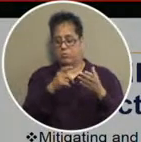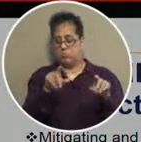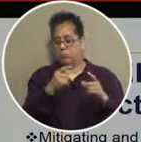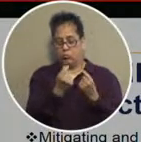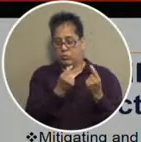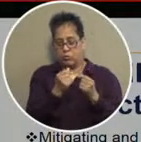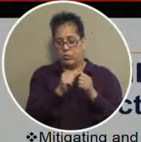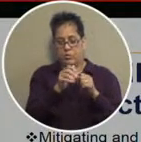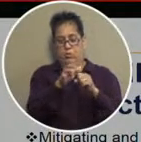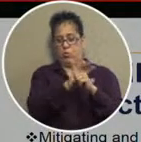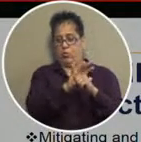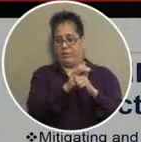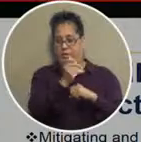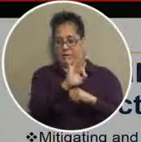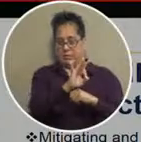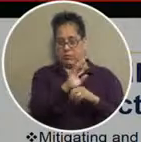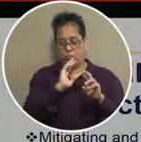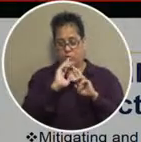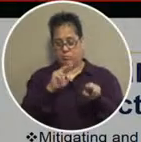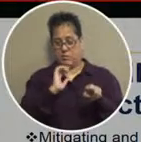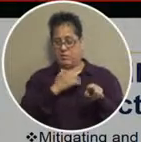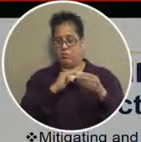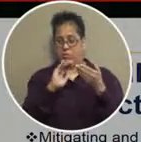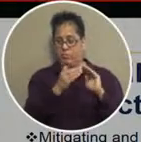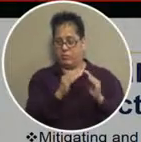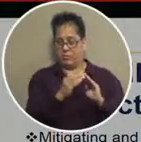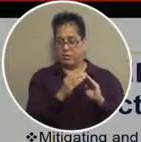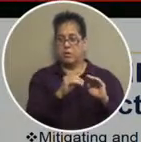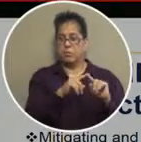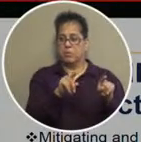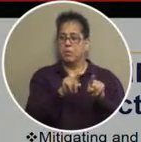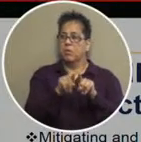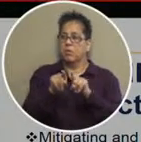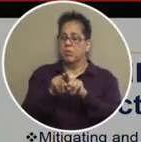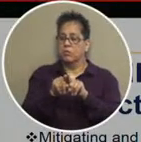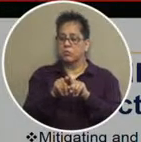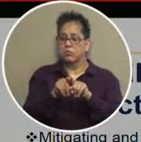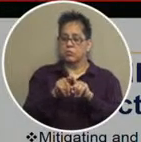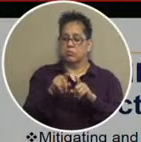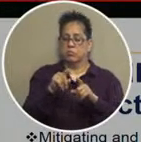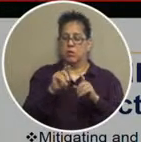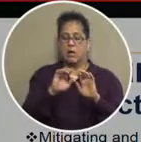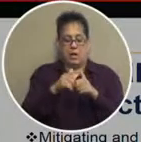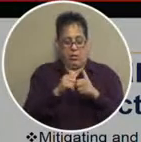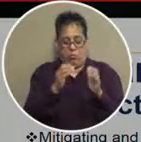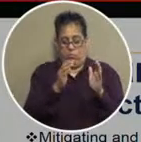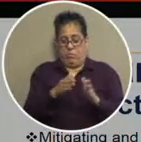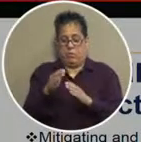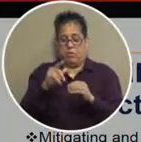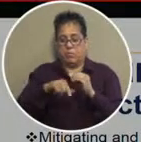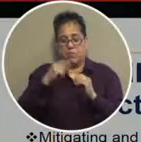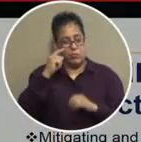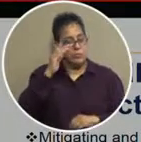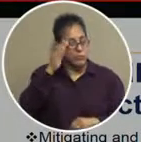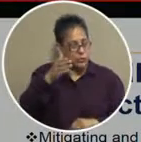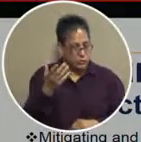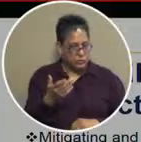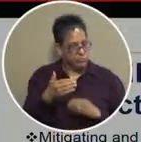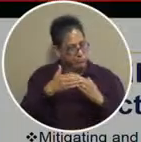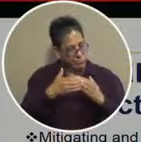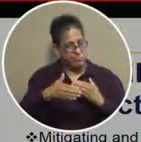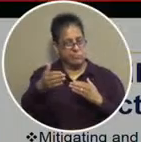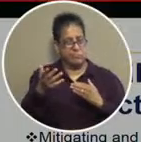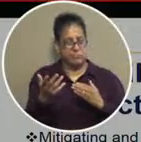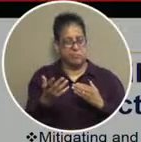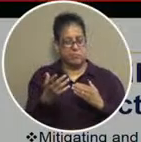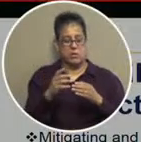COVID-19 emergency and the response to assist our community today, but what are we doing to prepare El Paso for the future.